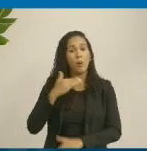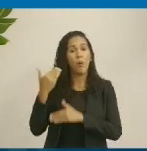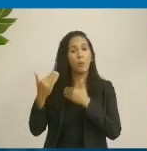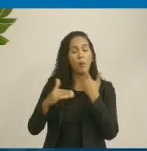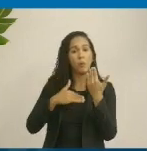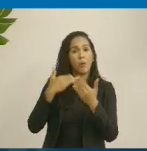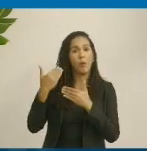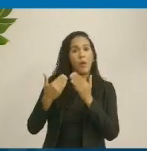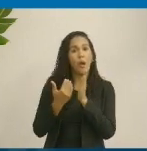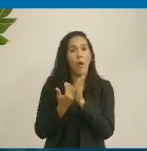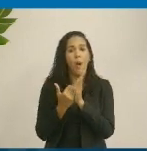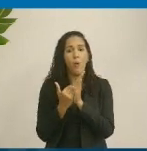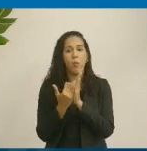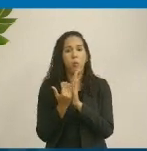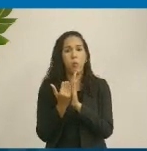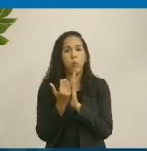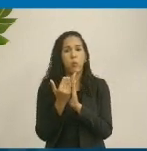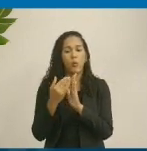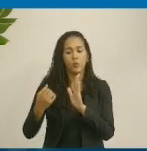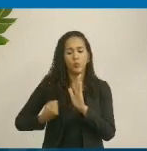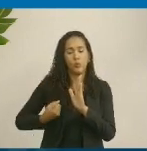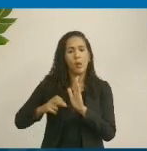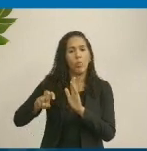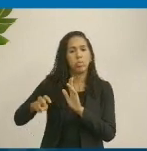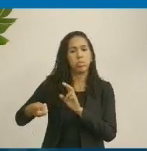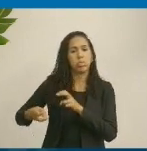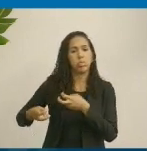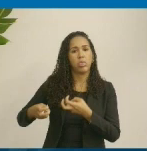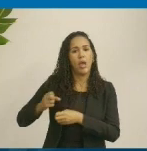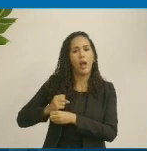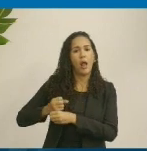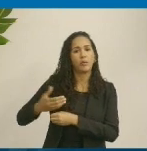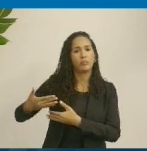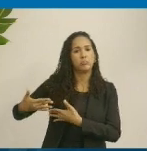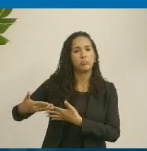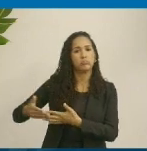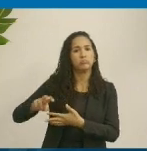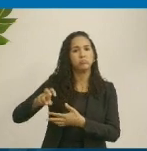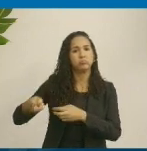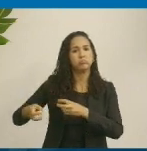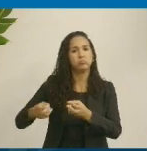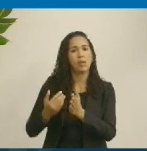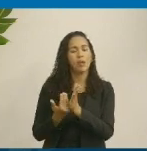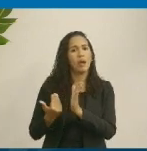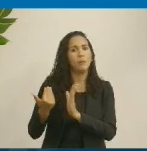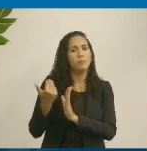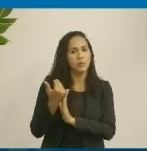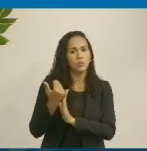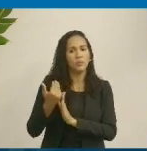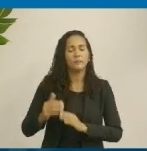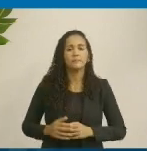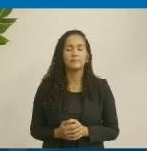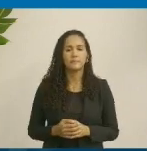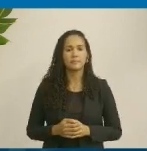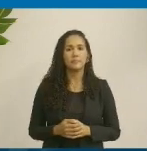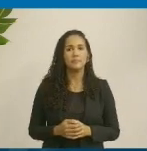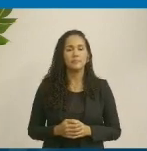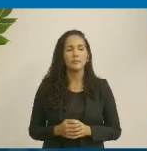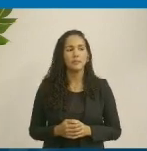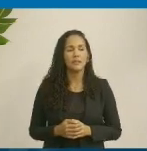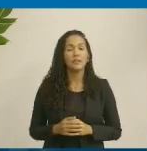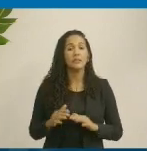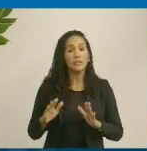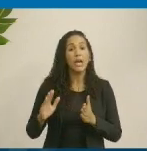substantially in the last years. There are few incentives to develop vaccines